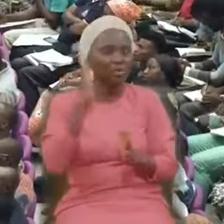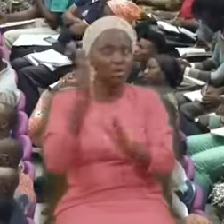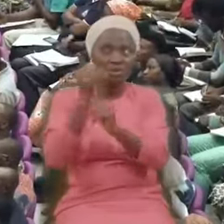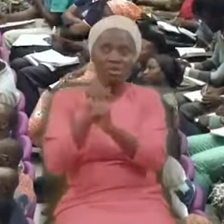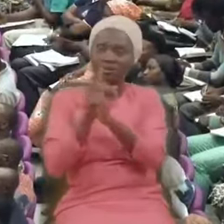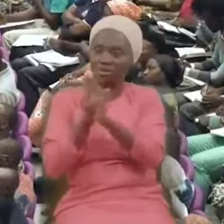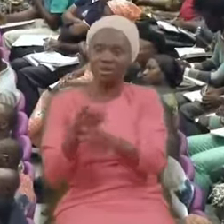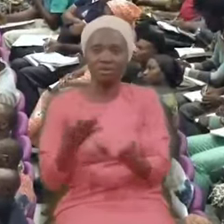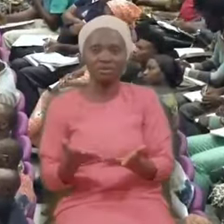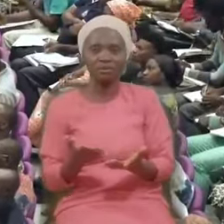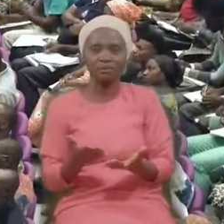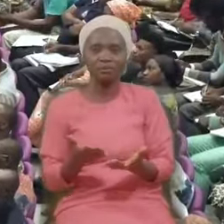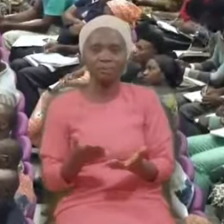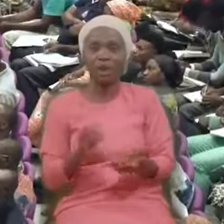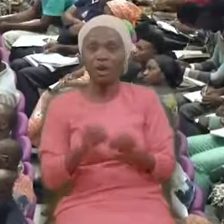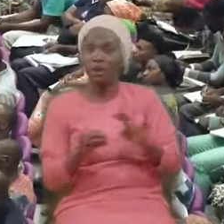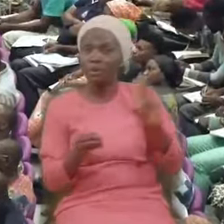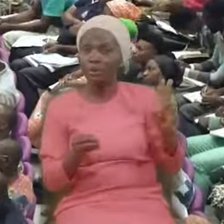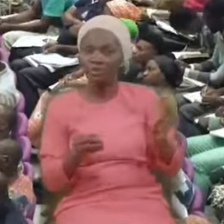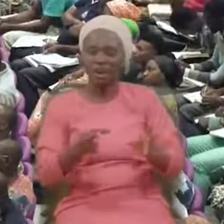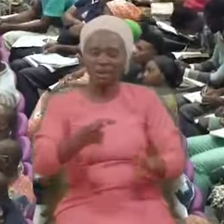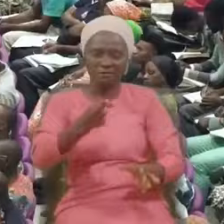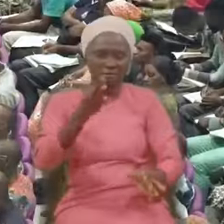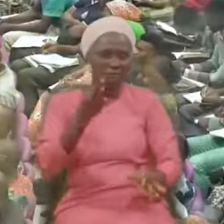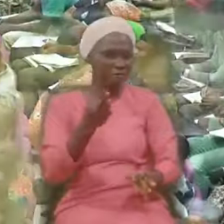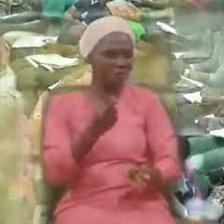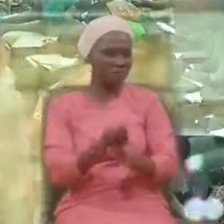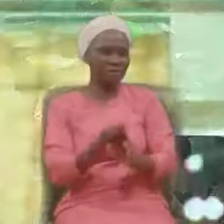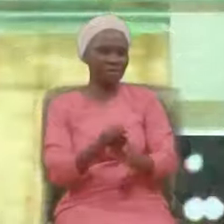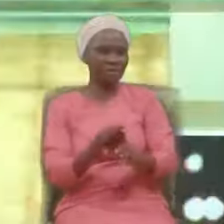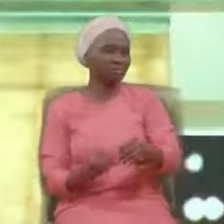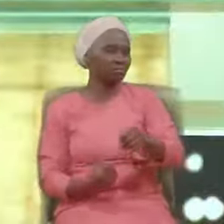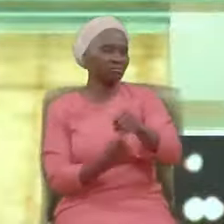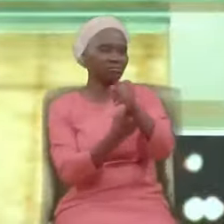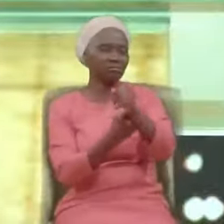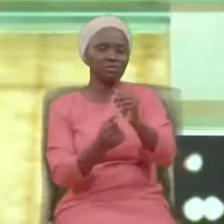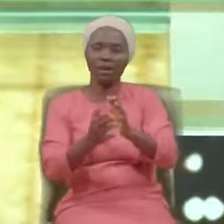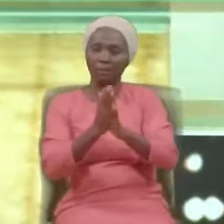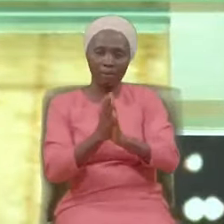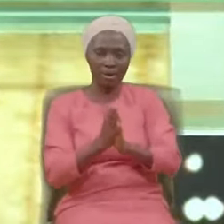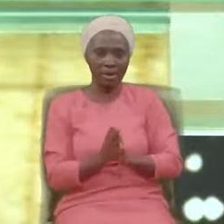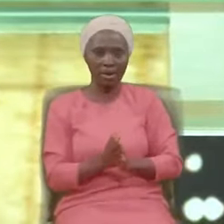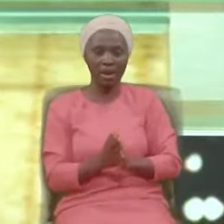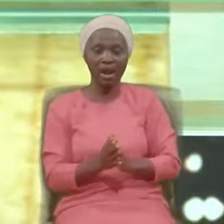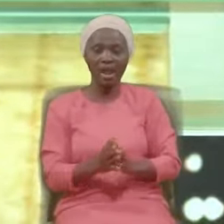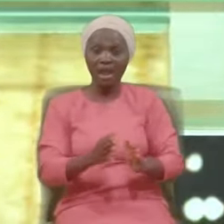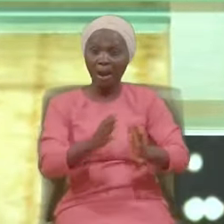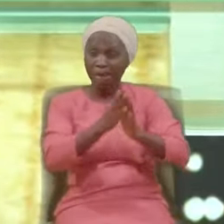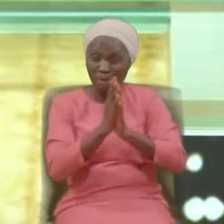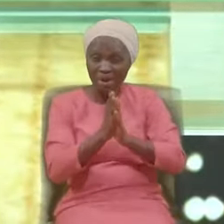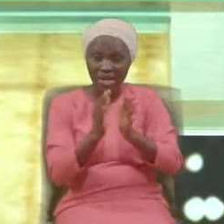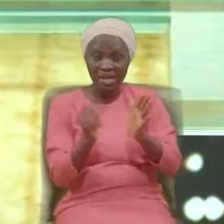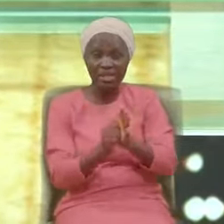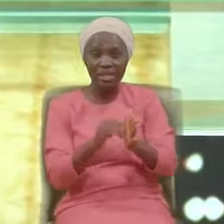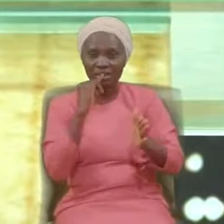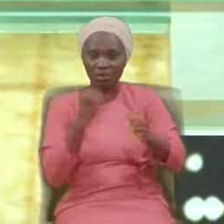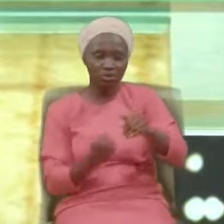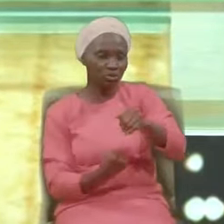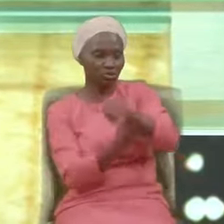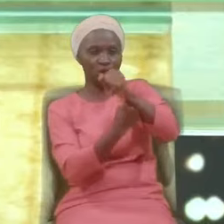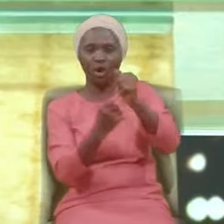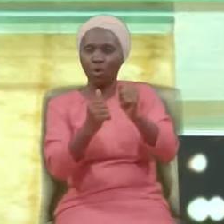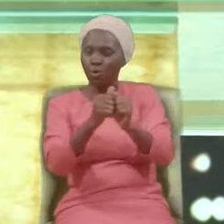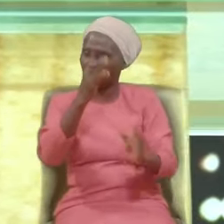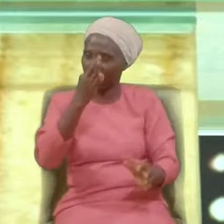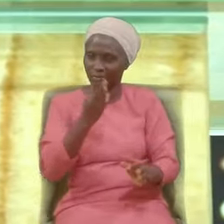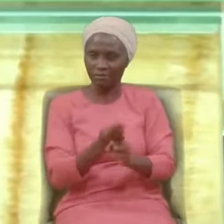prayer. Prayer that is anchored on faith. That says, I believe God. I have